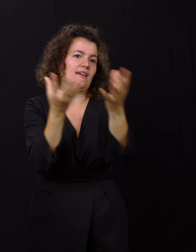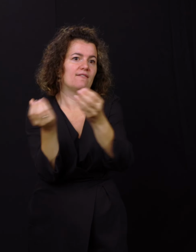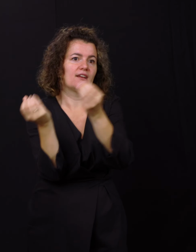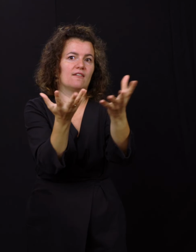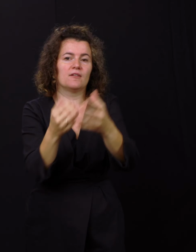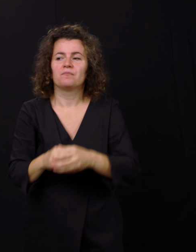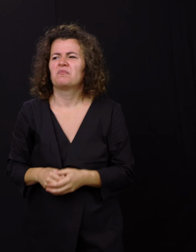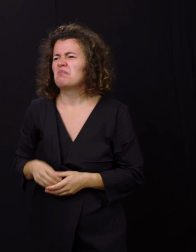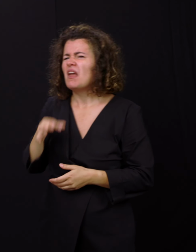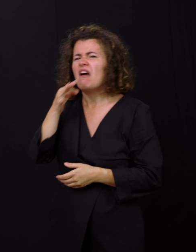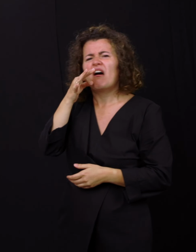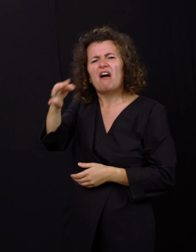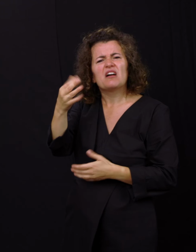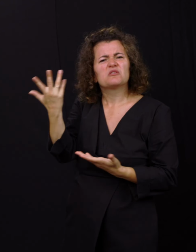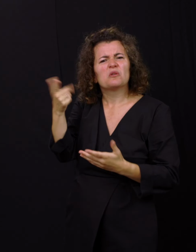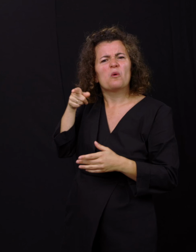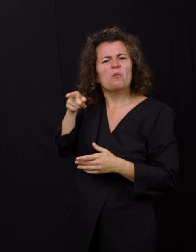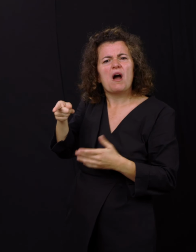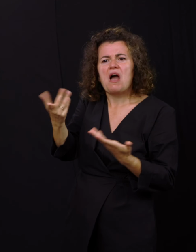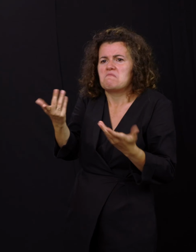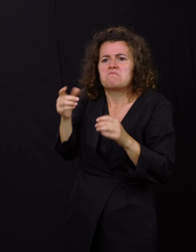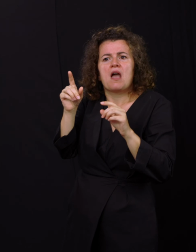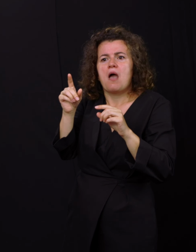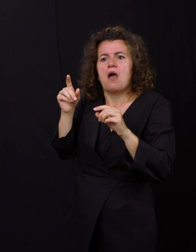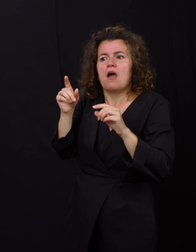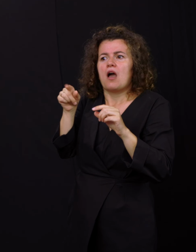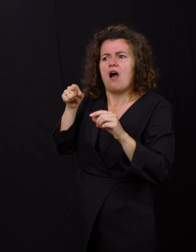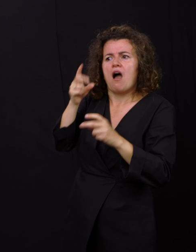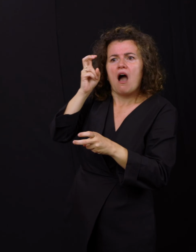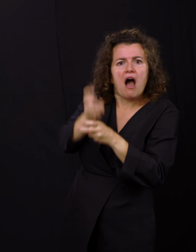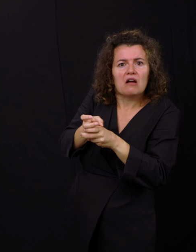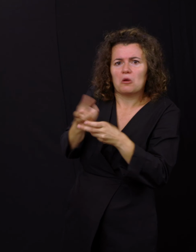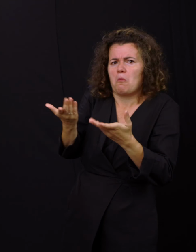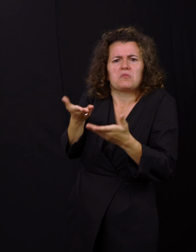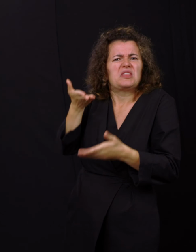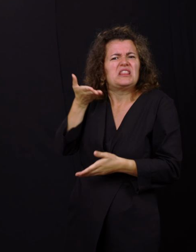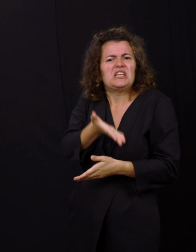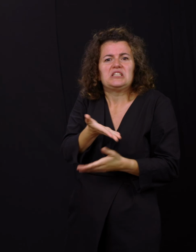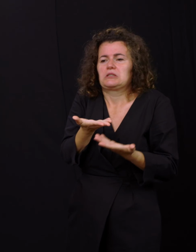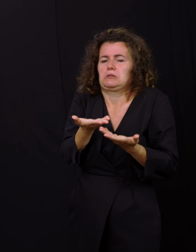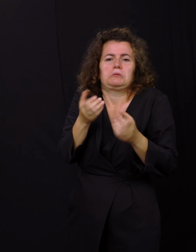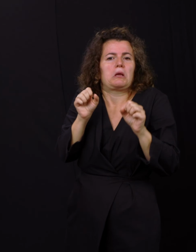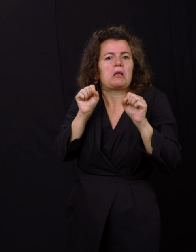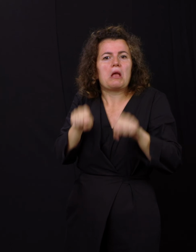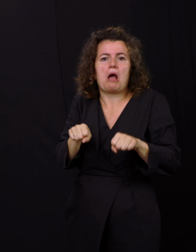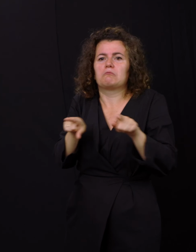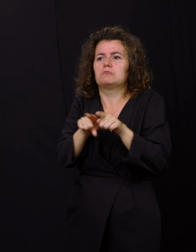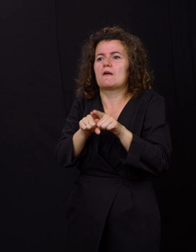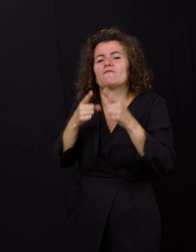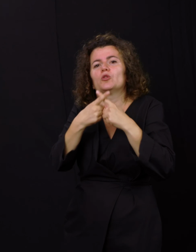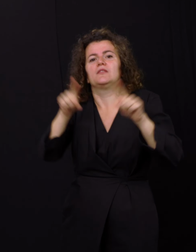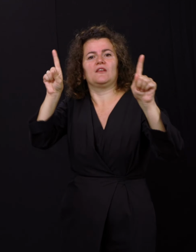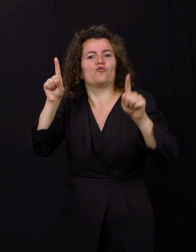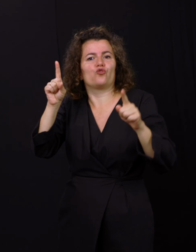it so challenging, for example, to do a randomized clinical trial that's quite common in other kinds of diseases? So randomized